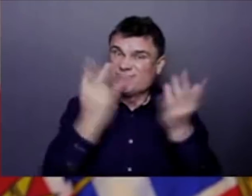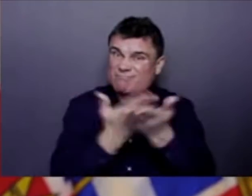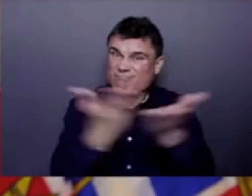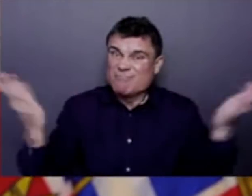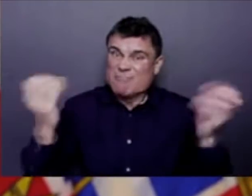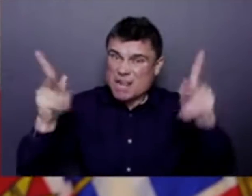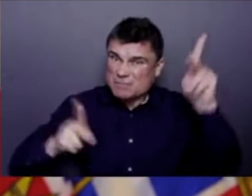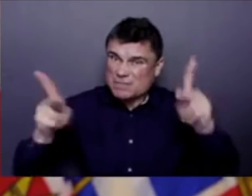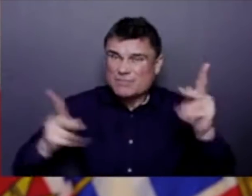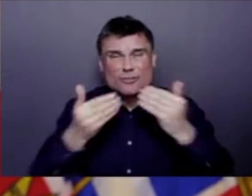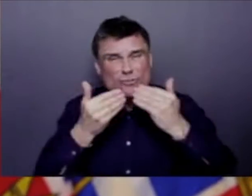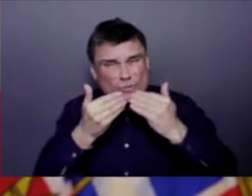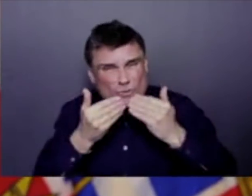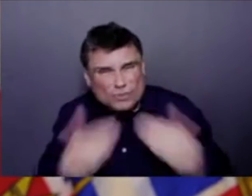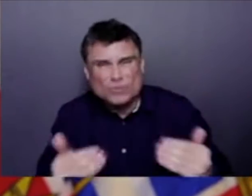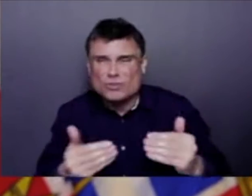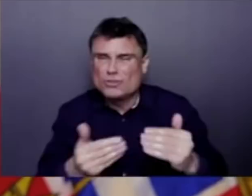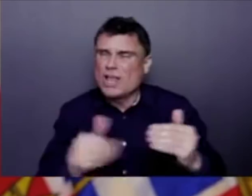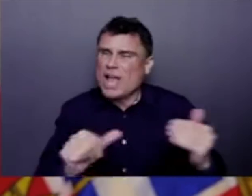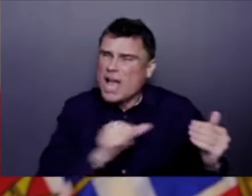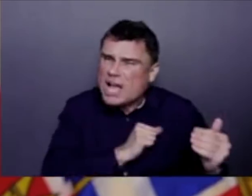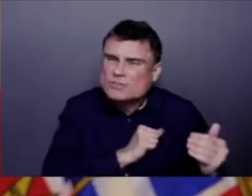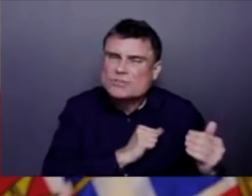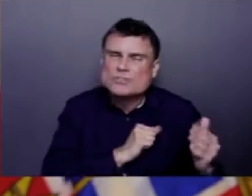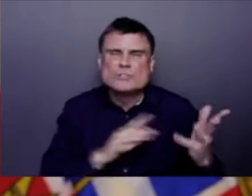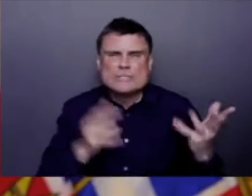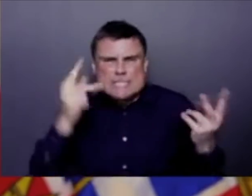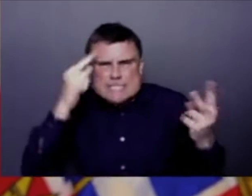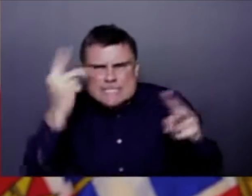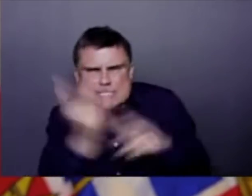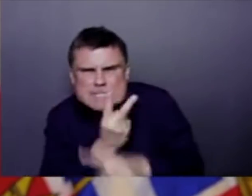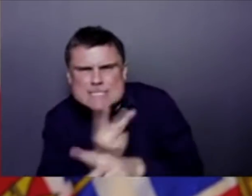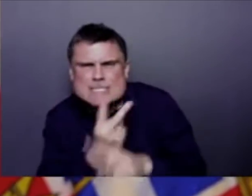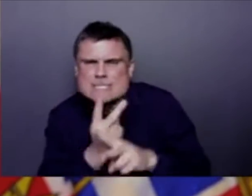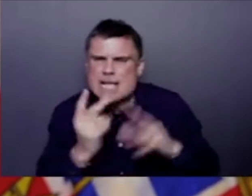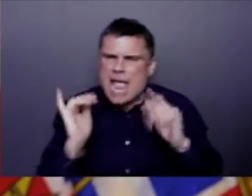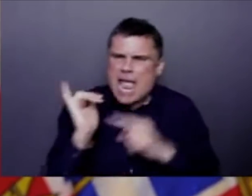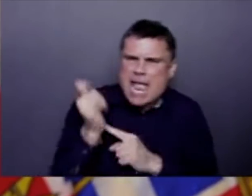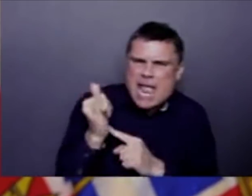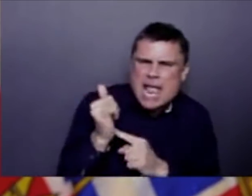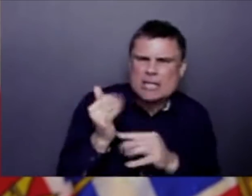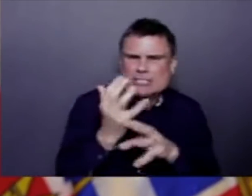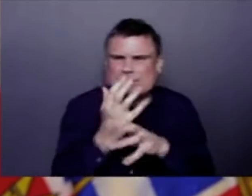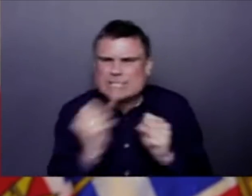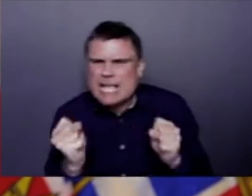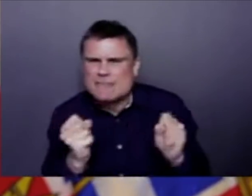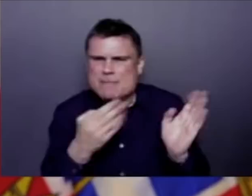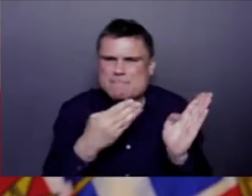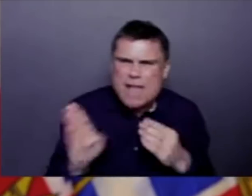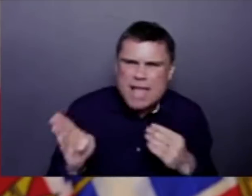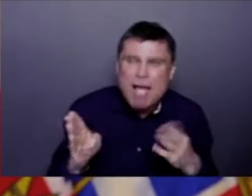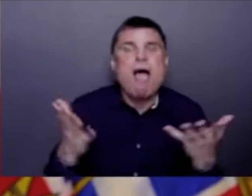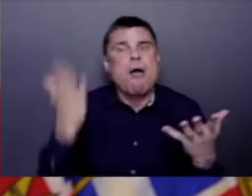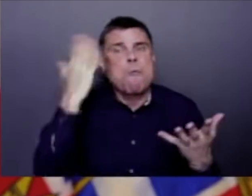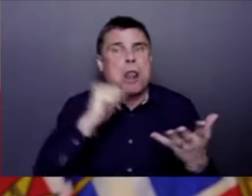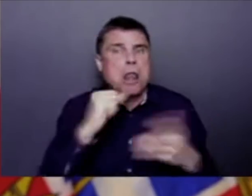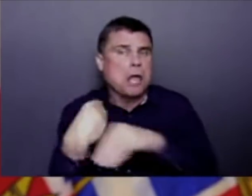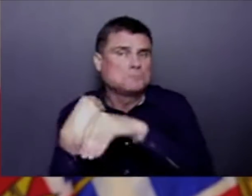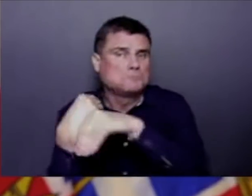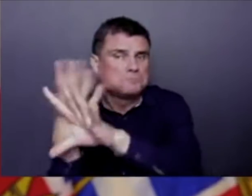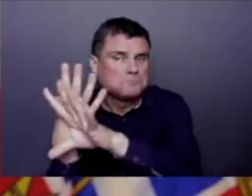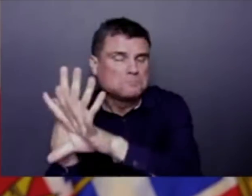weekend. This is what we need to do to get us through this hump in our pandemic and make sure that we